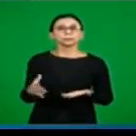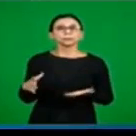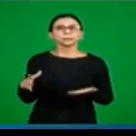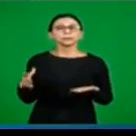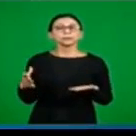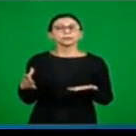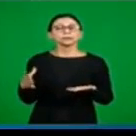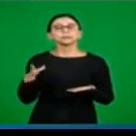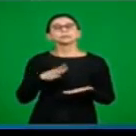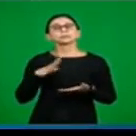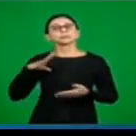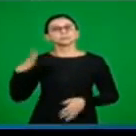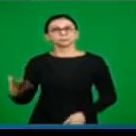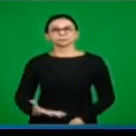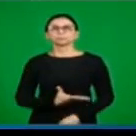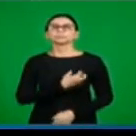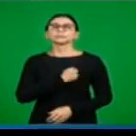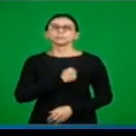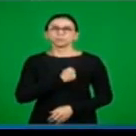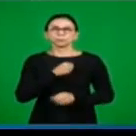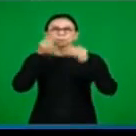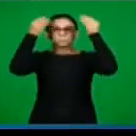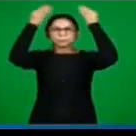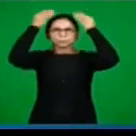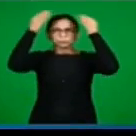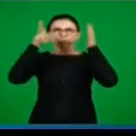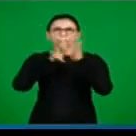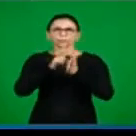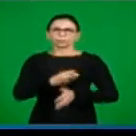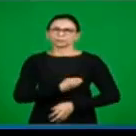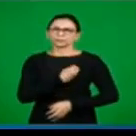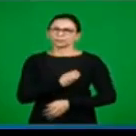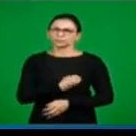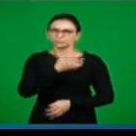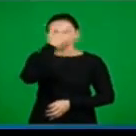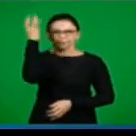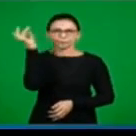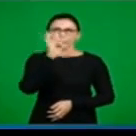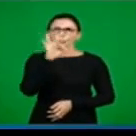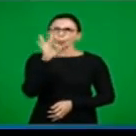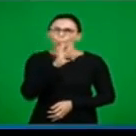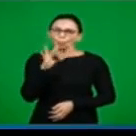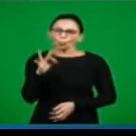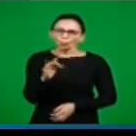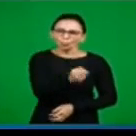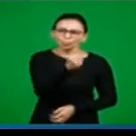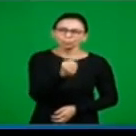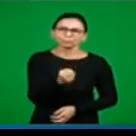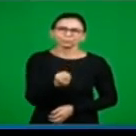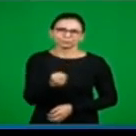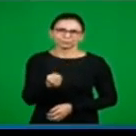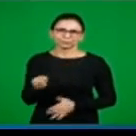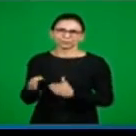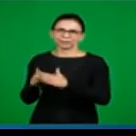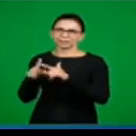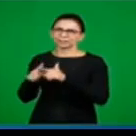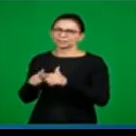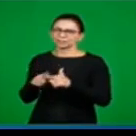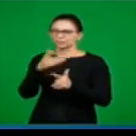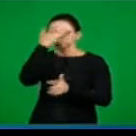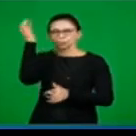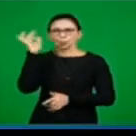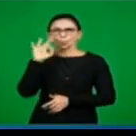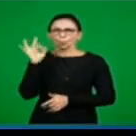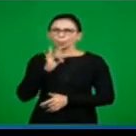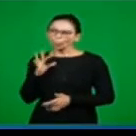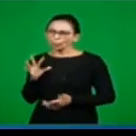possesses something that's very important, which is the crown of life. This crown, nobody's going to take away from you. The church, no